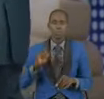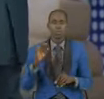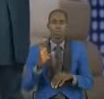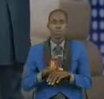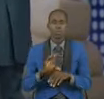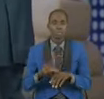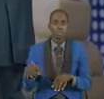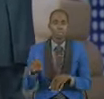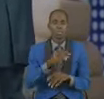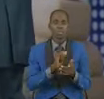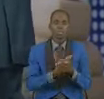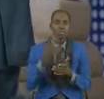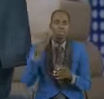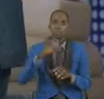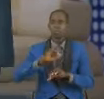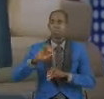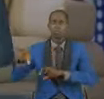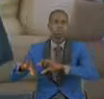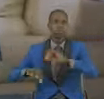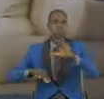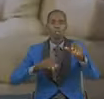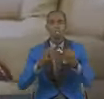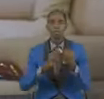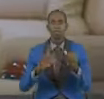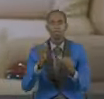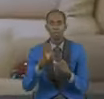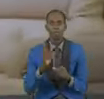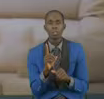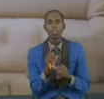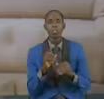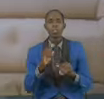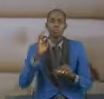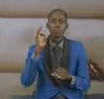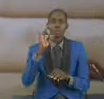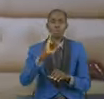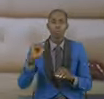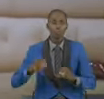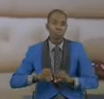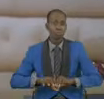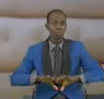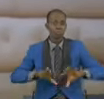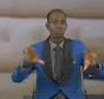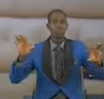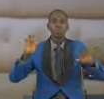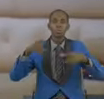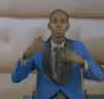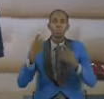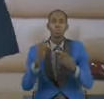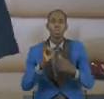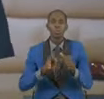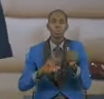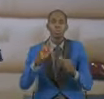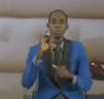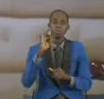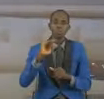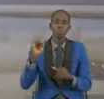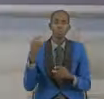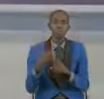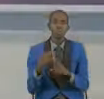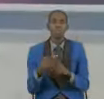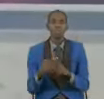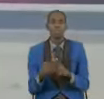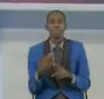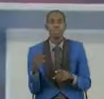who went everywhere preaching the word, they could say that. And those who established the